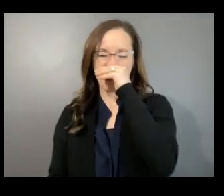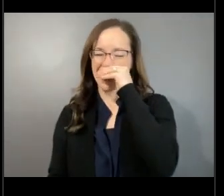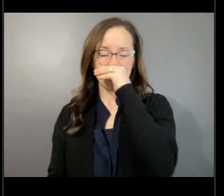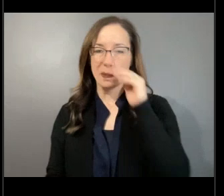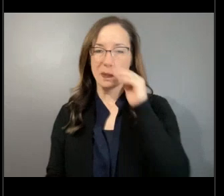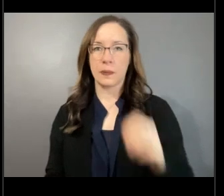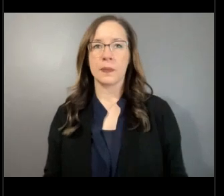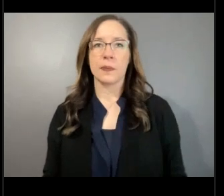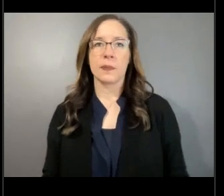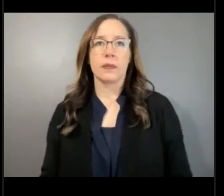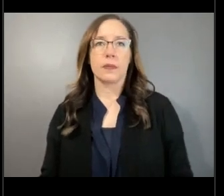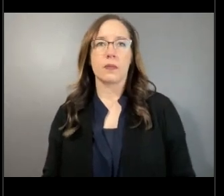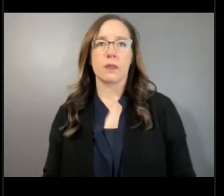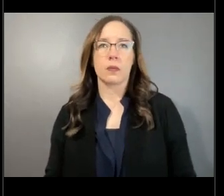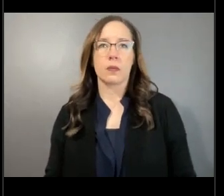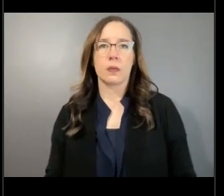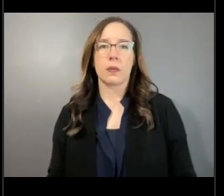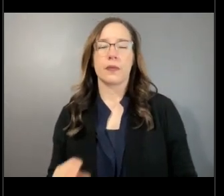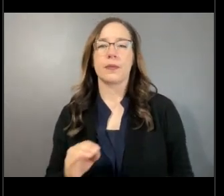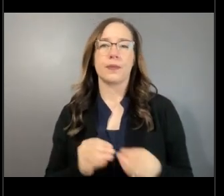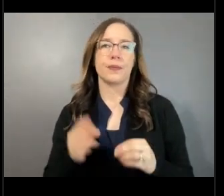Moving on to knowledge check 7.